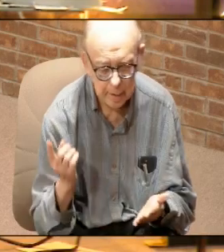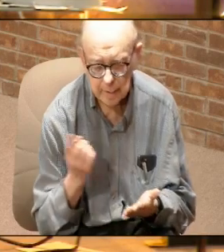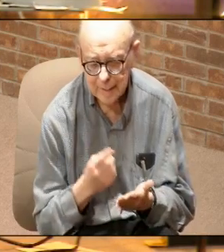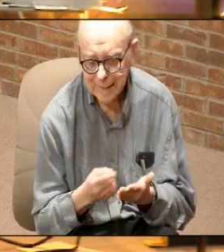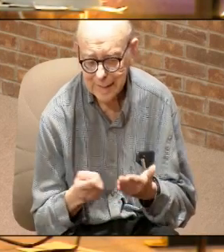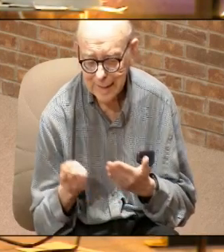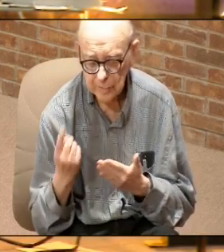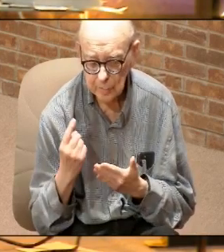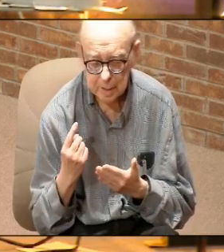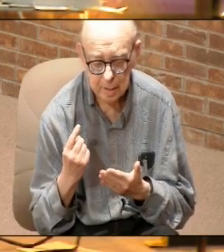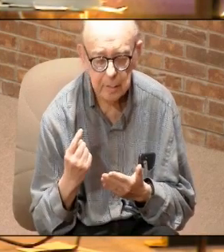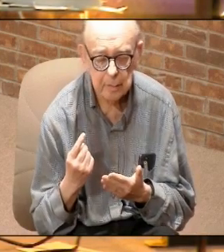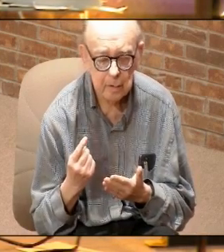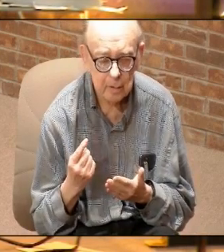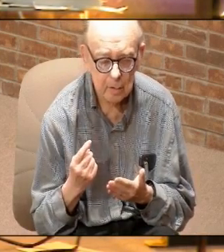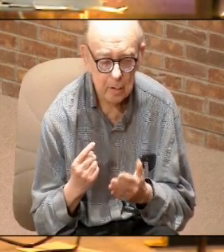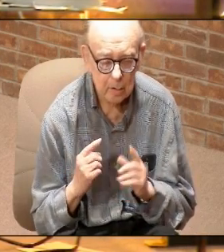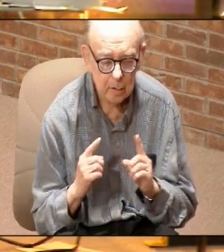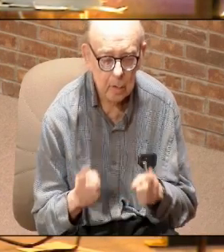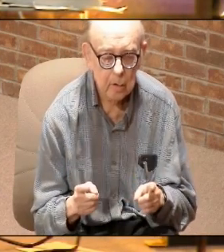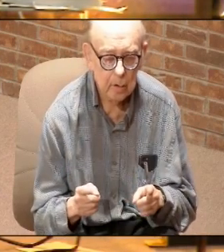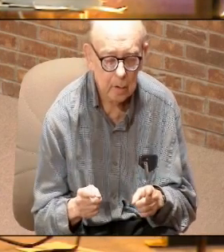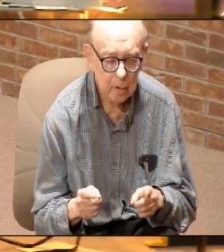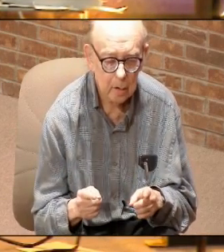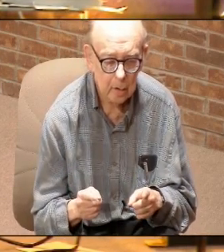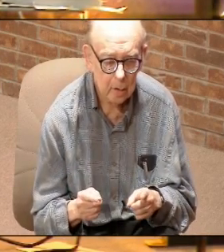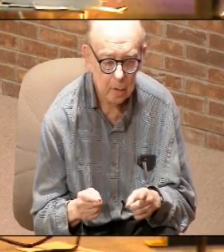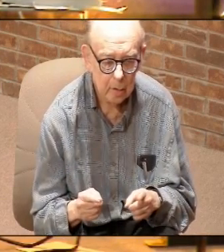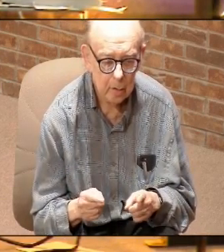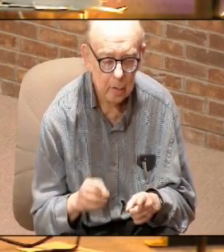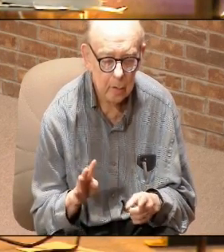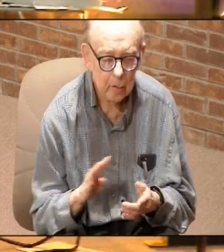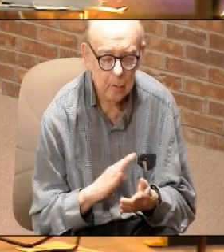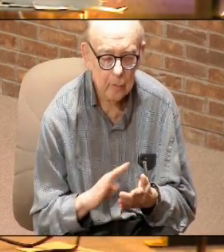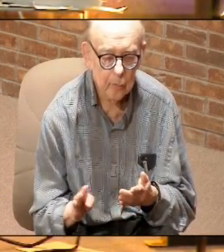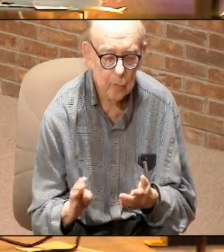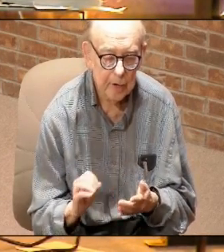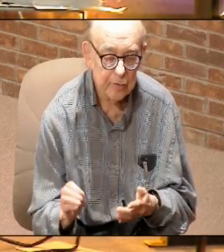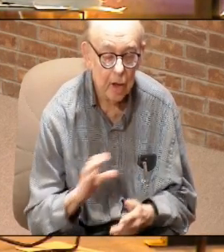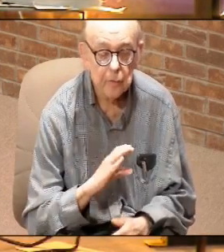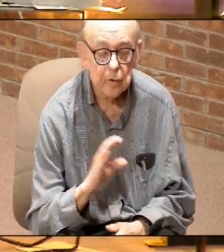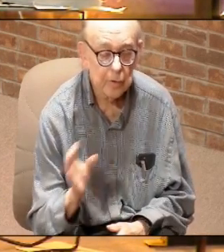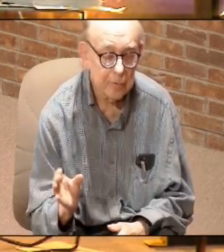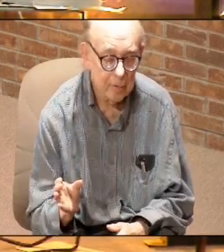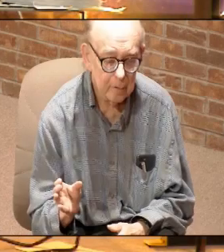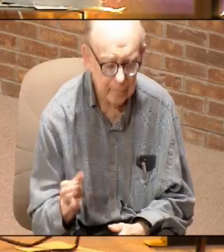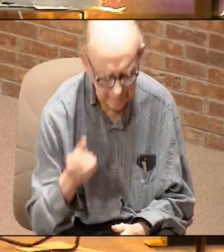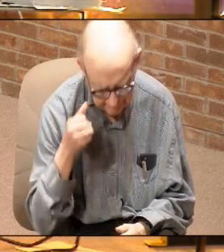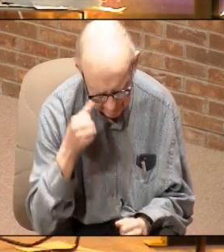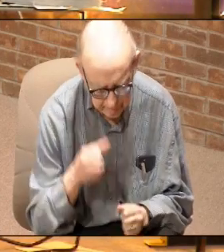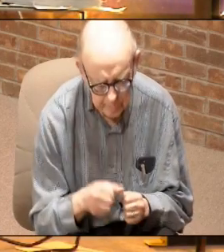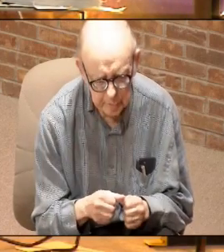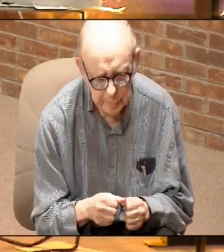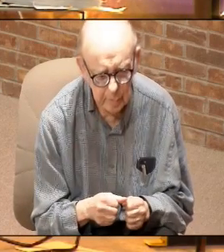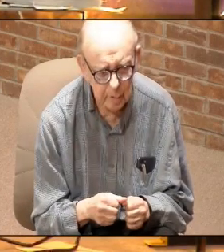last week, going towards the 4 weeks of Christmas. And if you